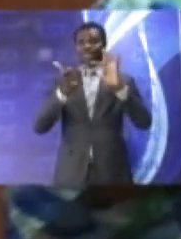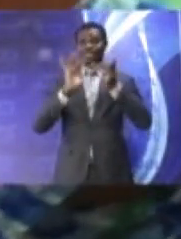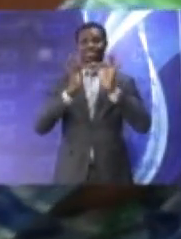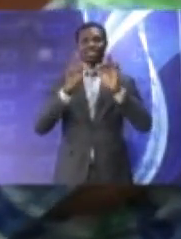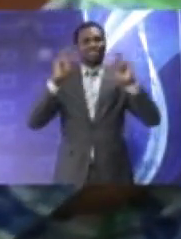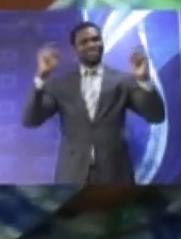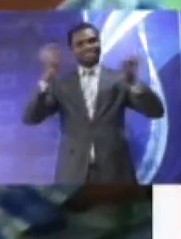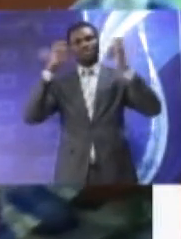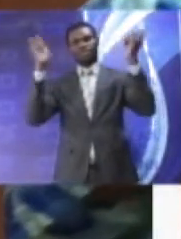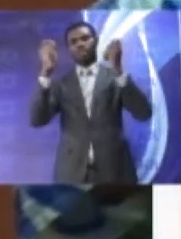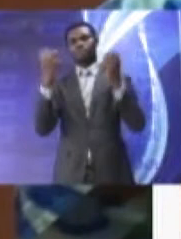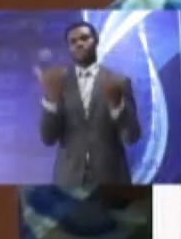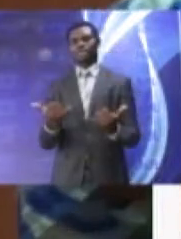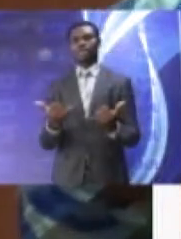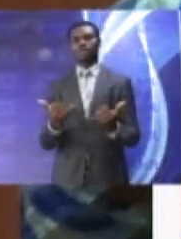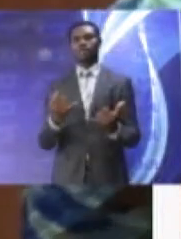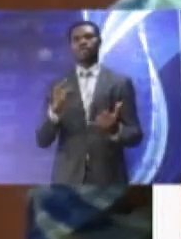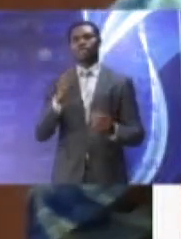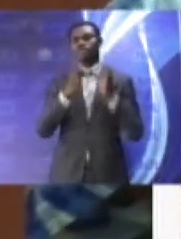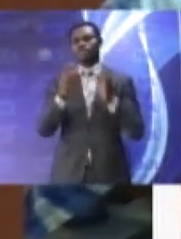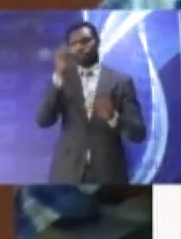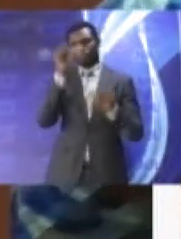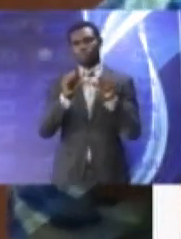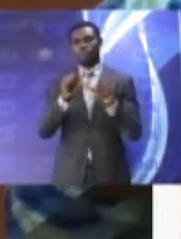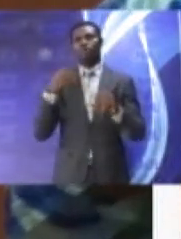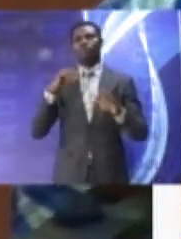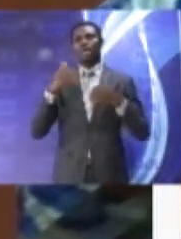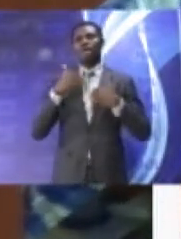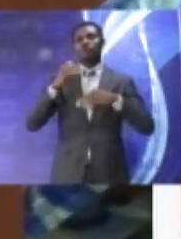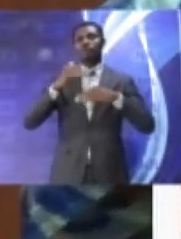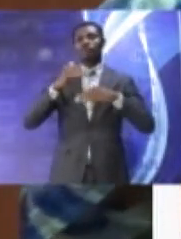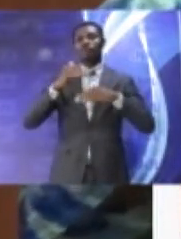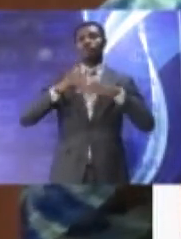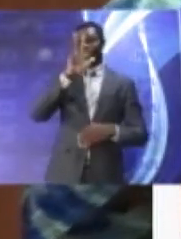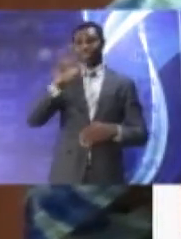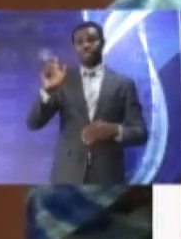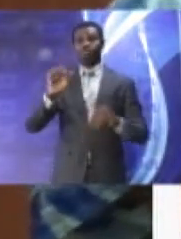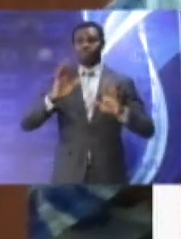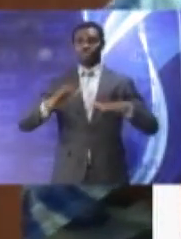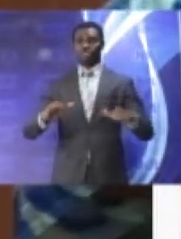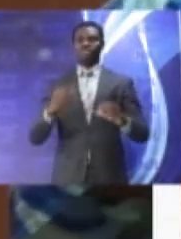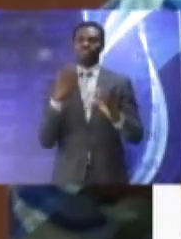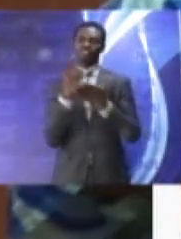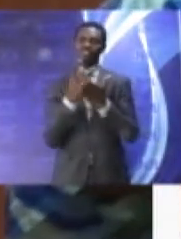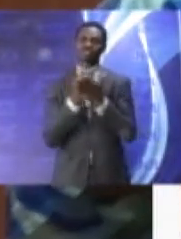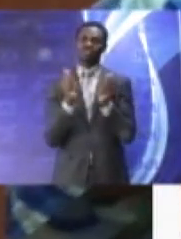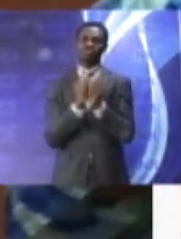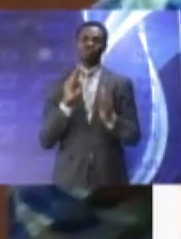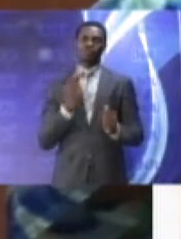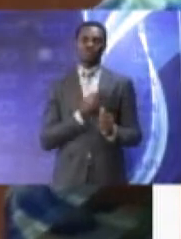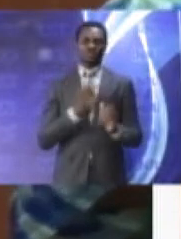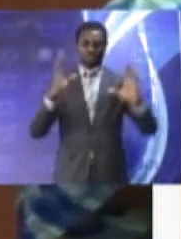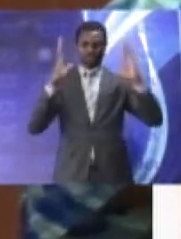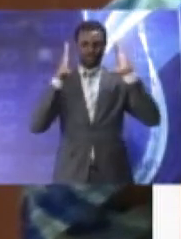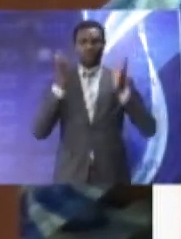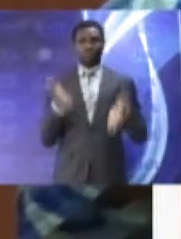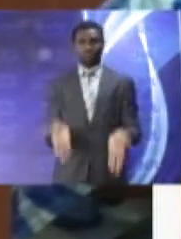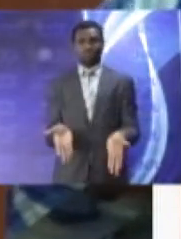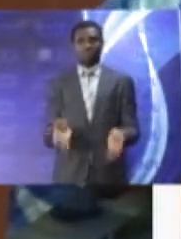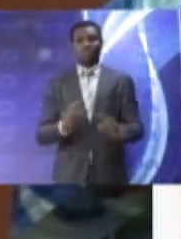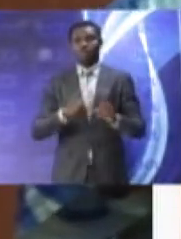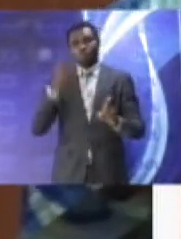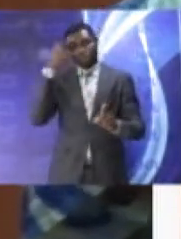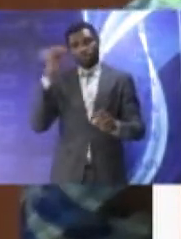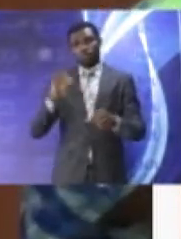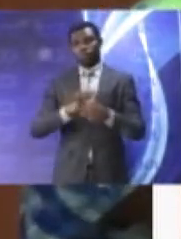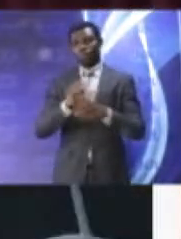every year we have over 300 children celebrating with us in this hall. But because of COVID-19, we had to